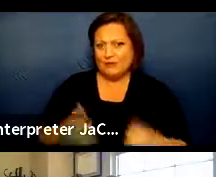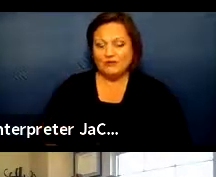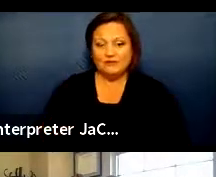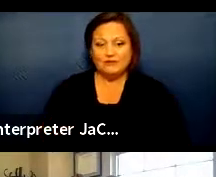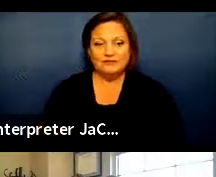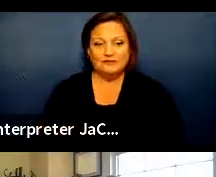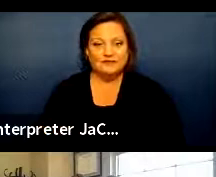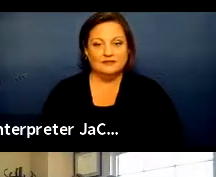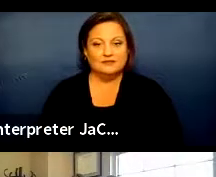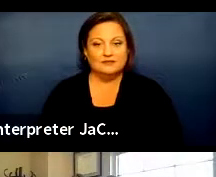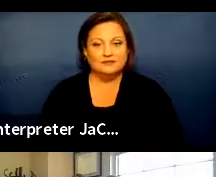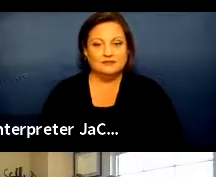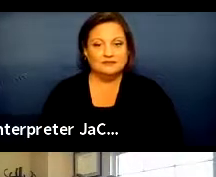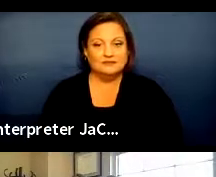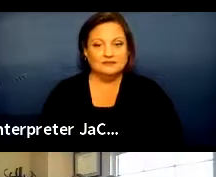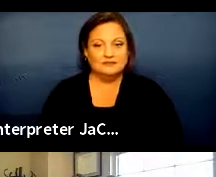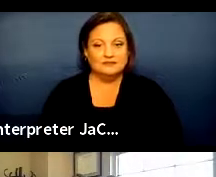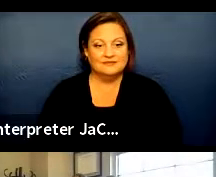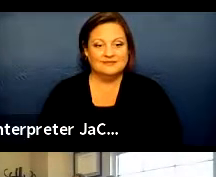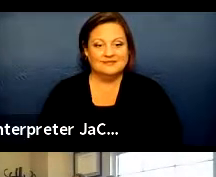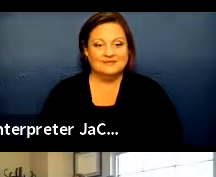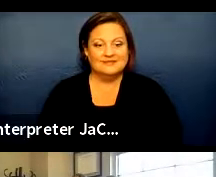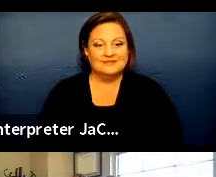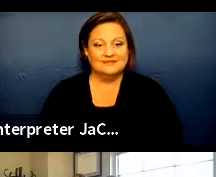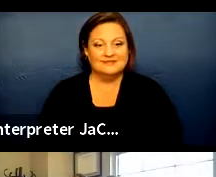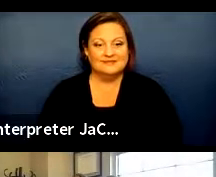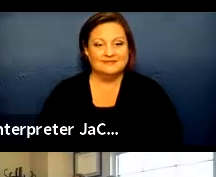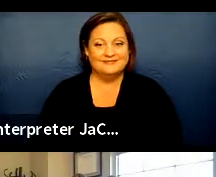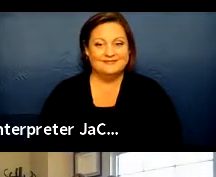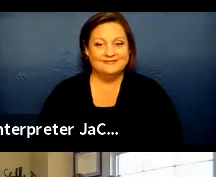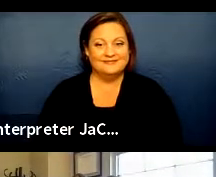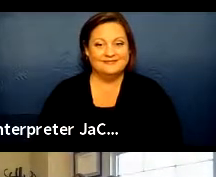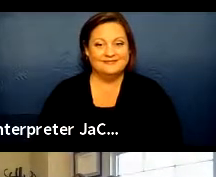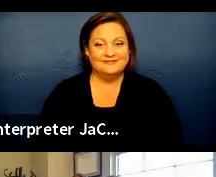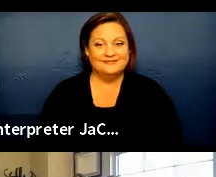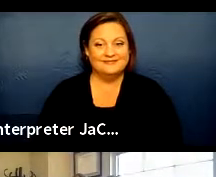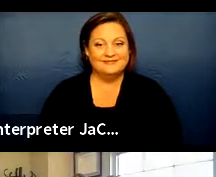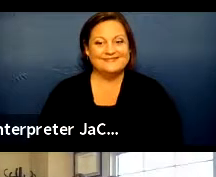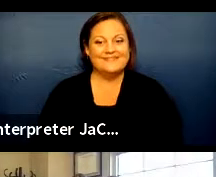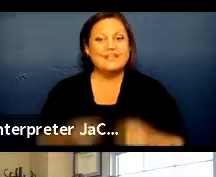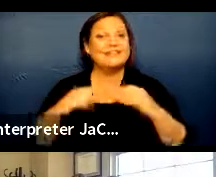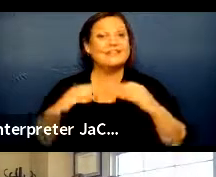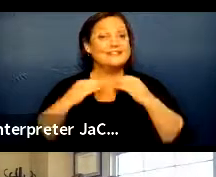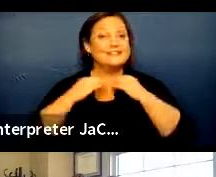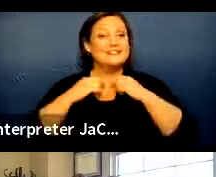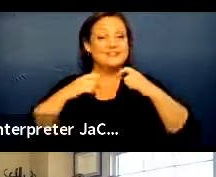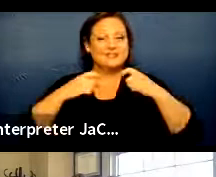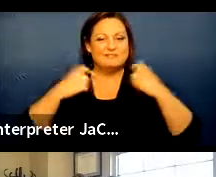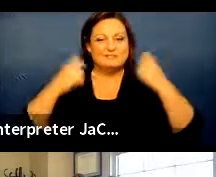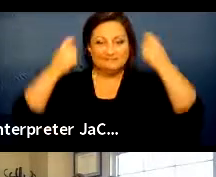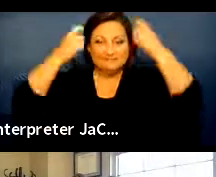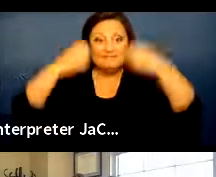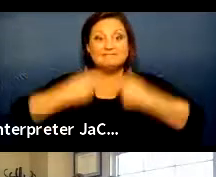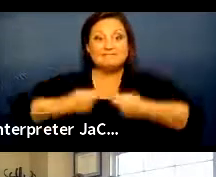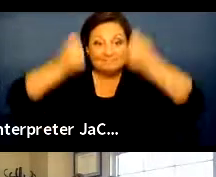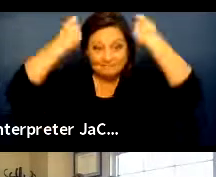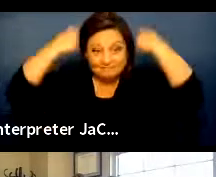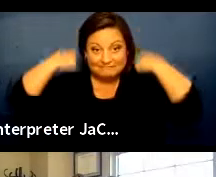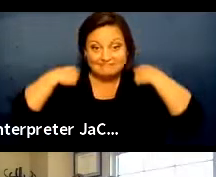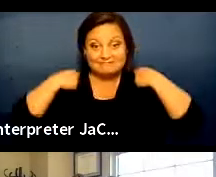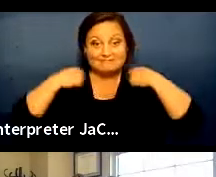I hood her. You just place the hood. You would just place it over her head.